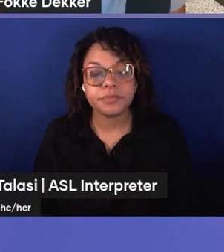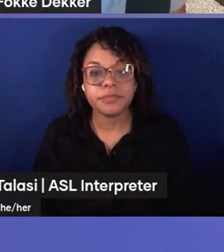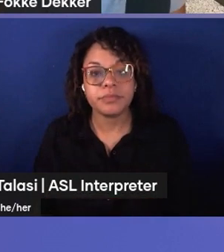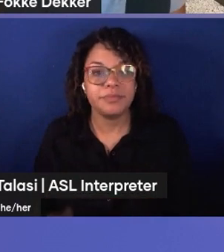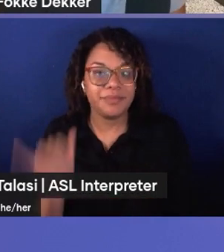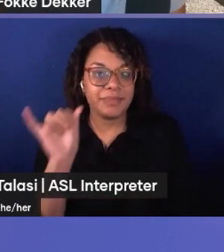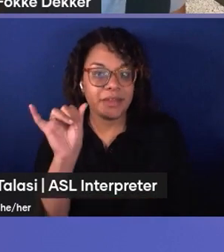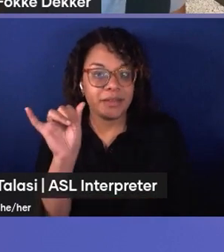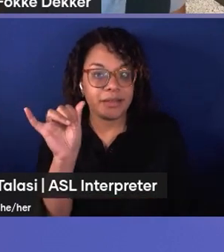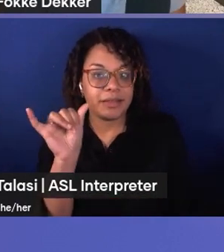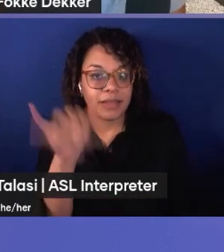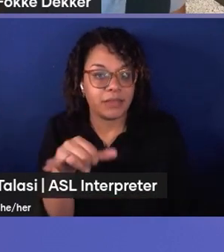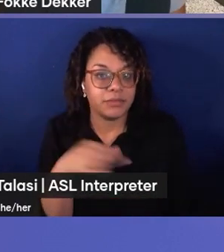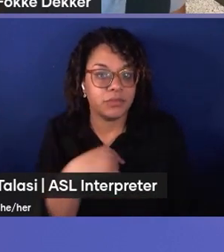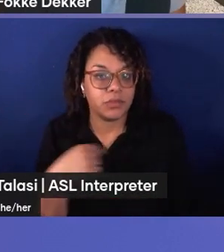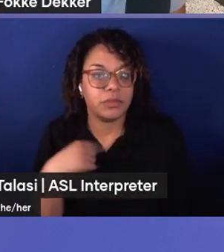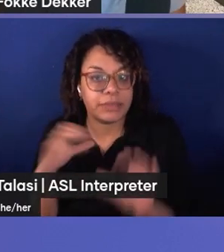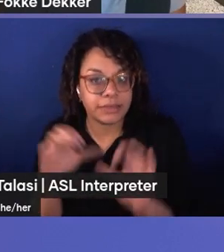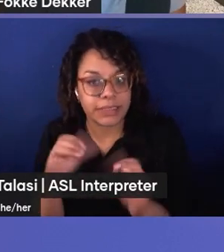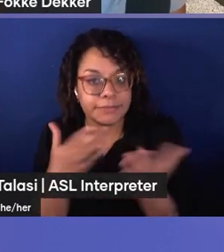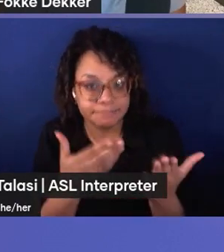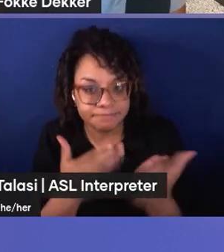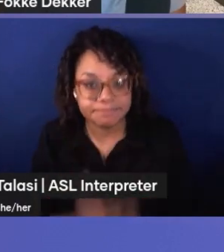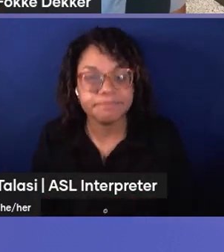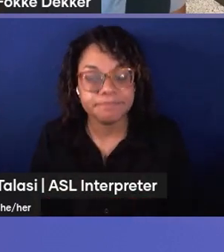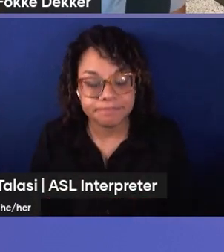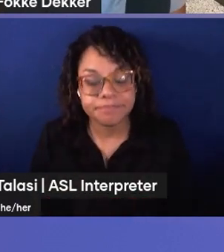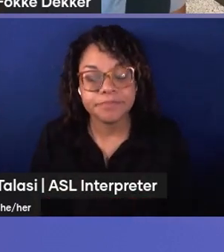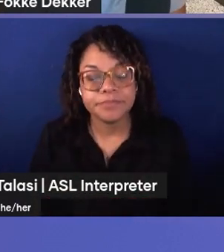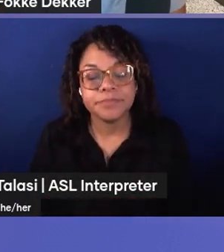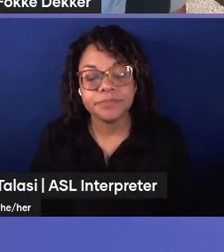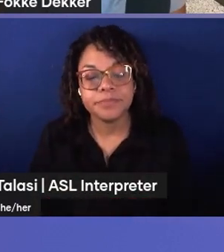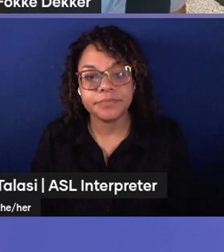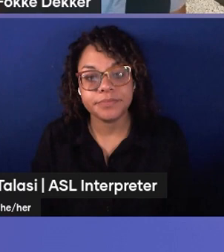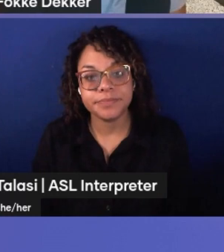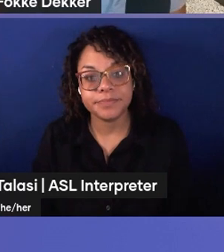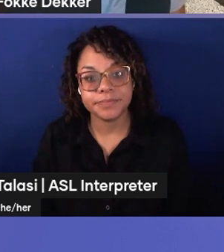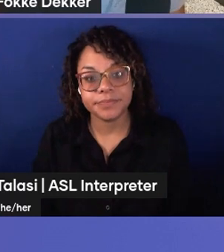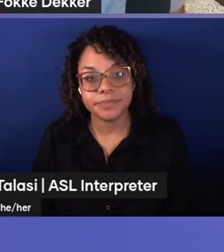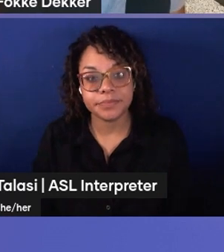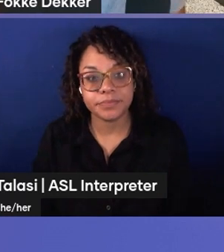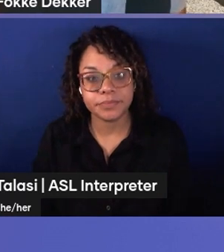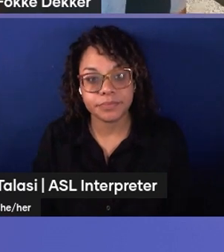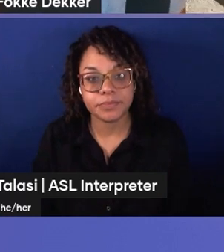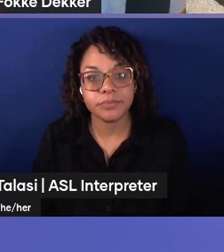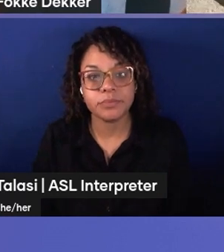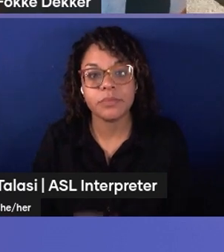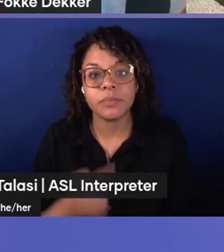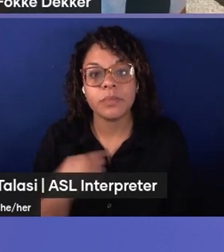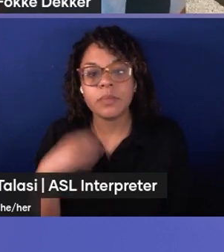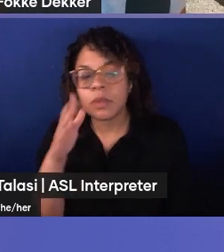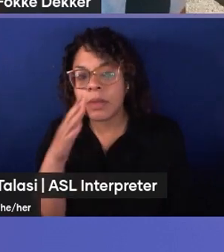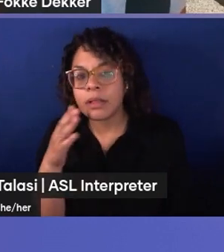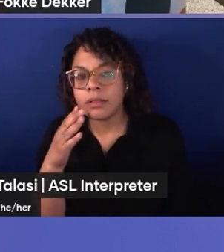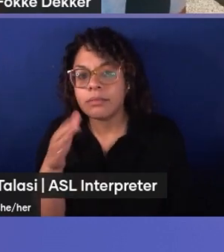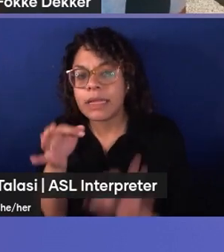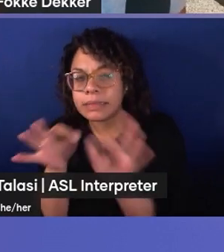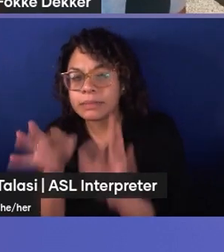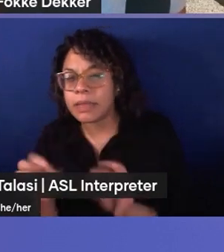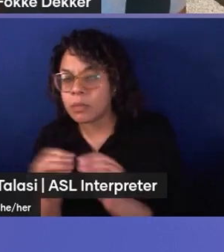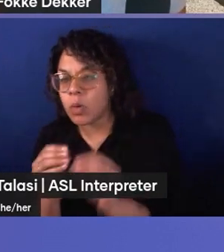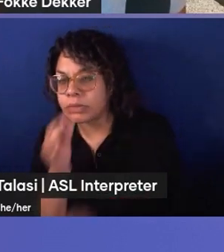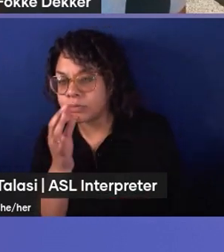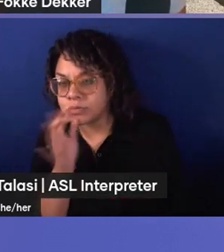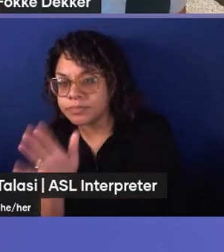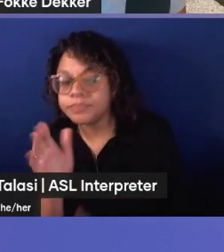what we've done here as well. I'll talk a little bit more about that in a second. And